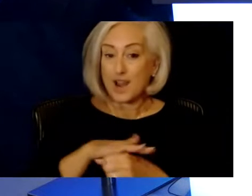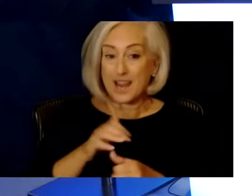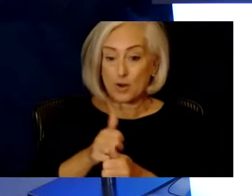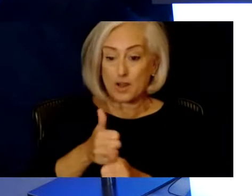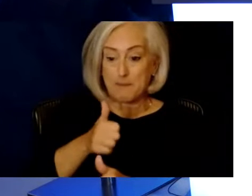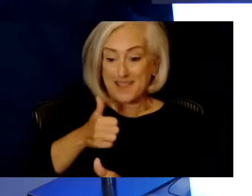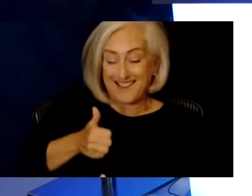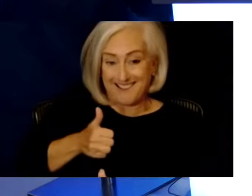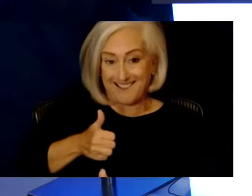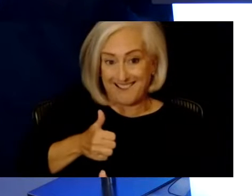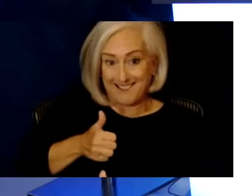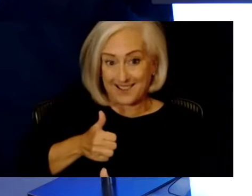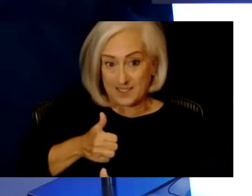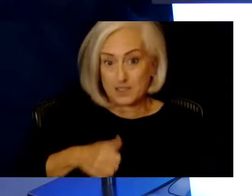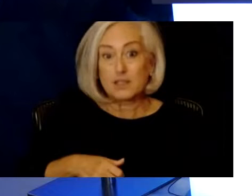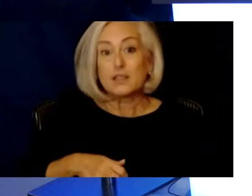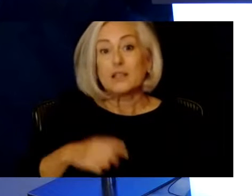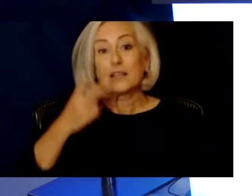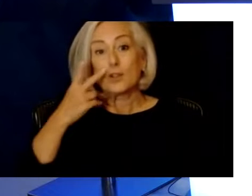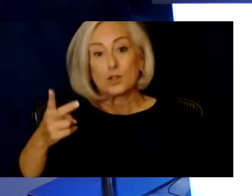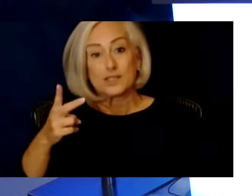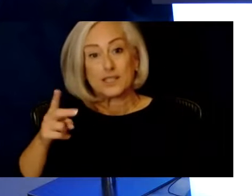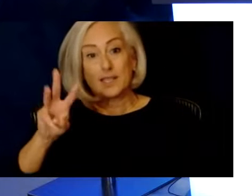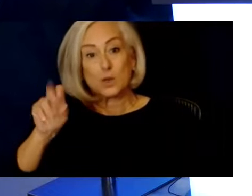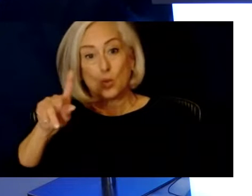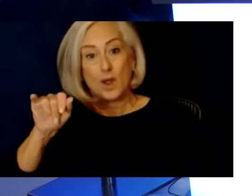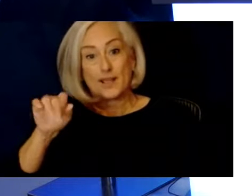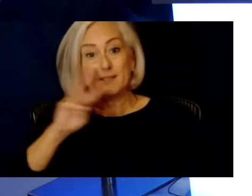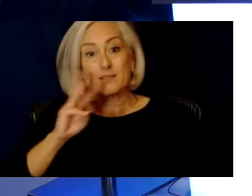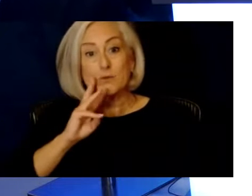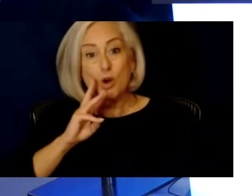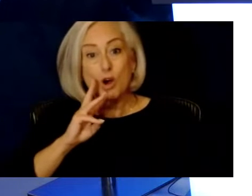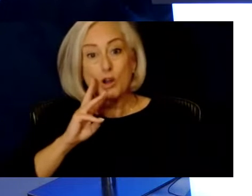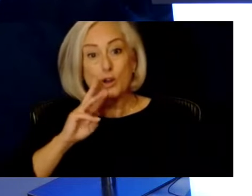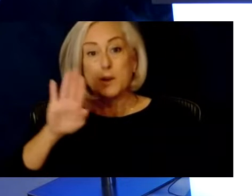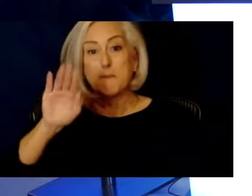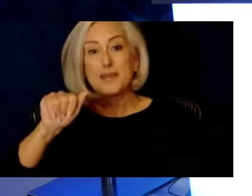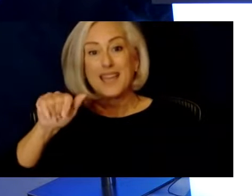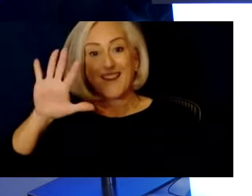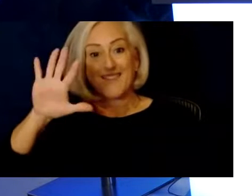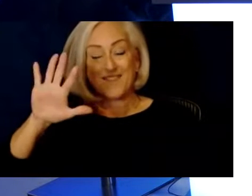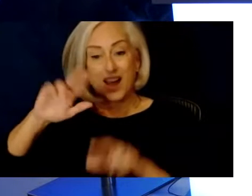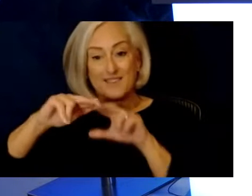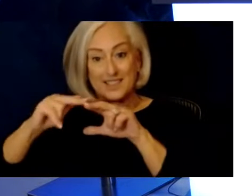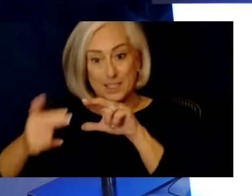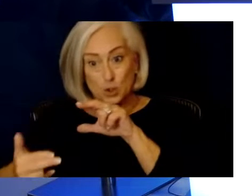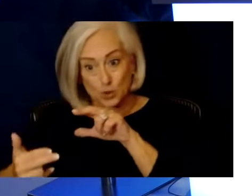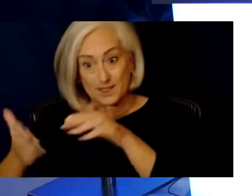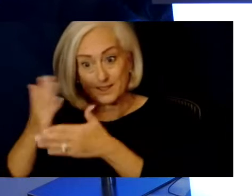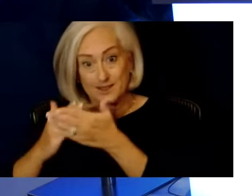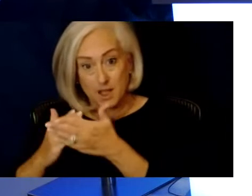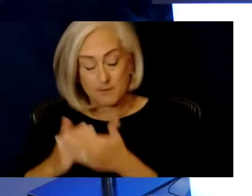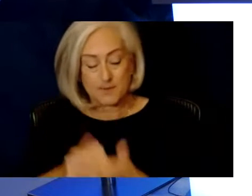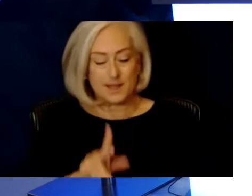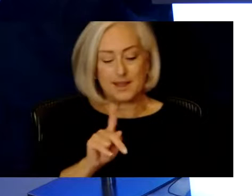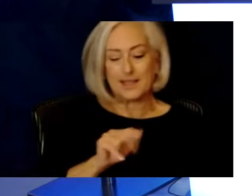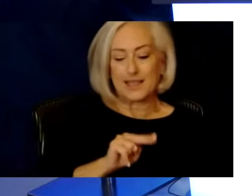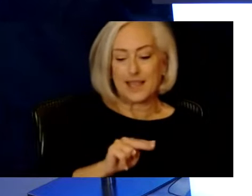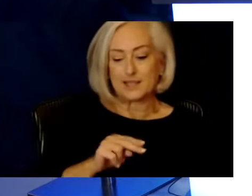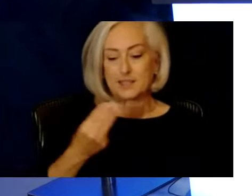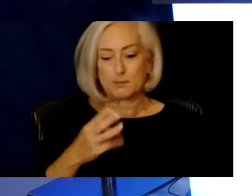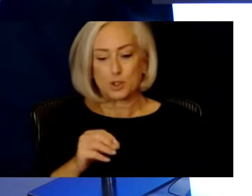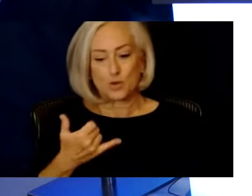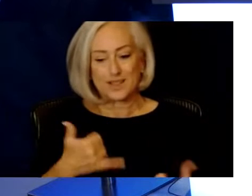coming out from parts of the country, it's peaked for BA5 and starting to decline a little bit. Ours is still, both Kansas and Missouri, is still rising. Some reports as much as